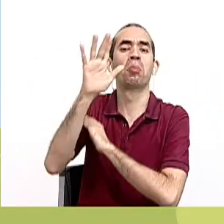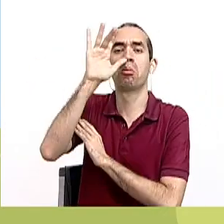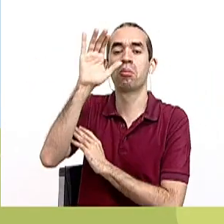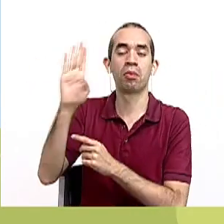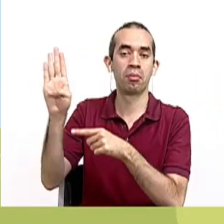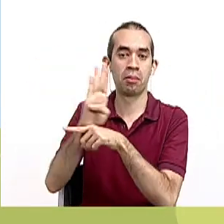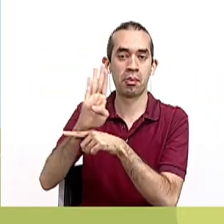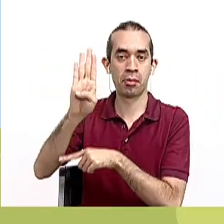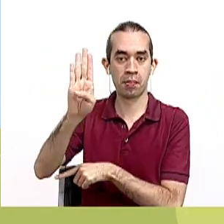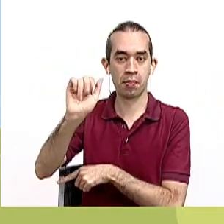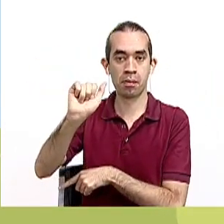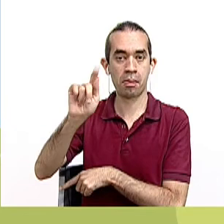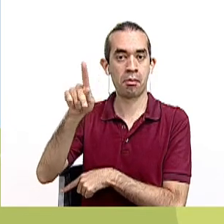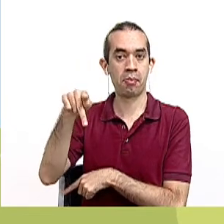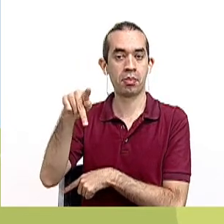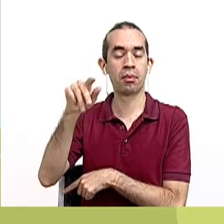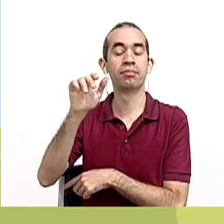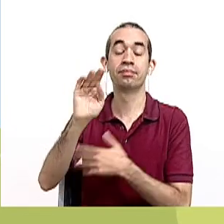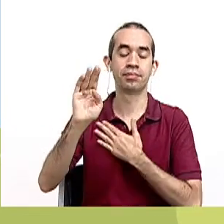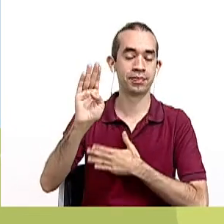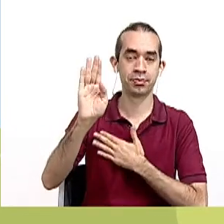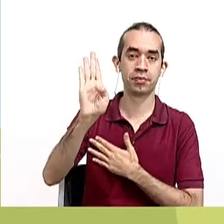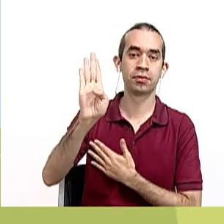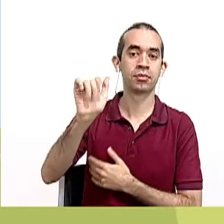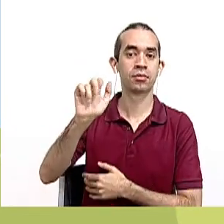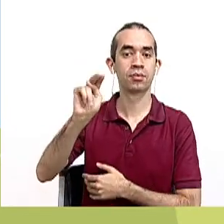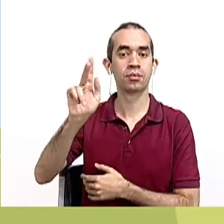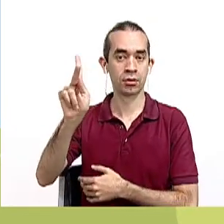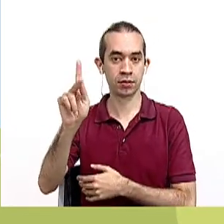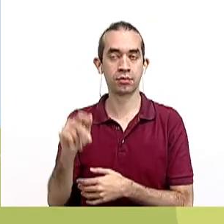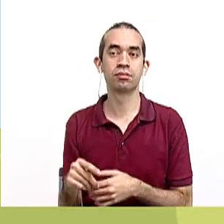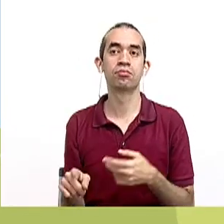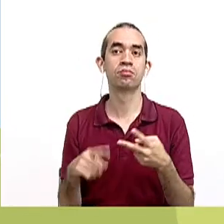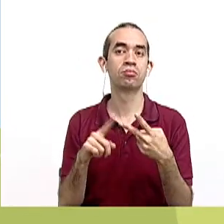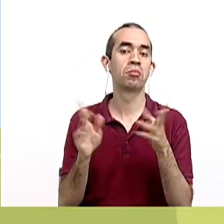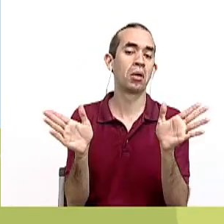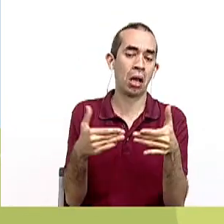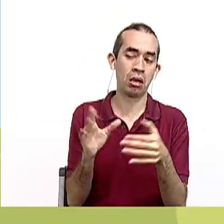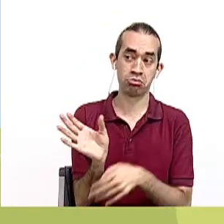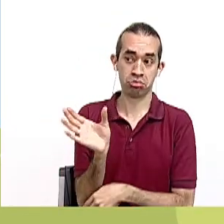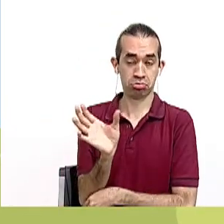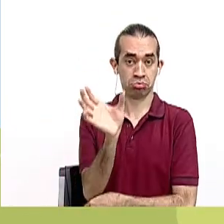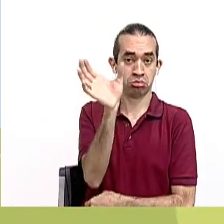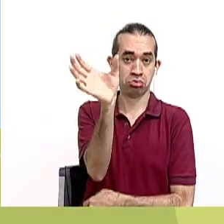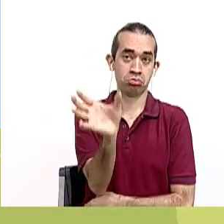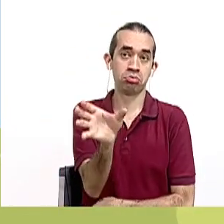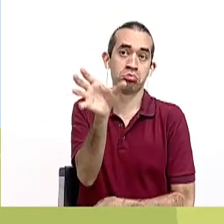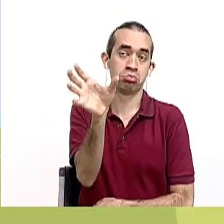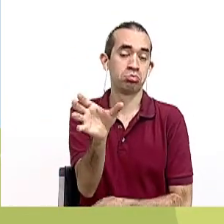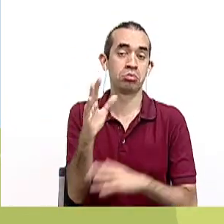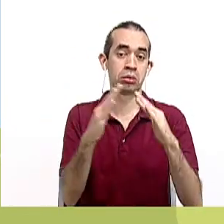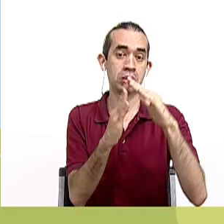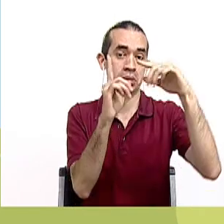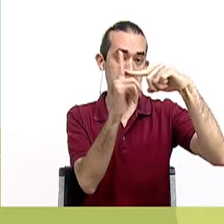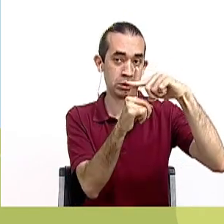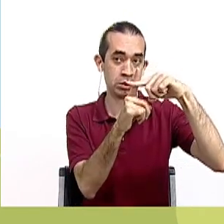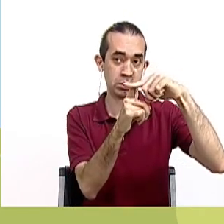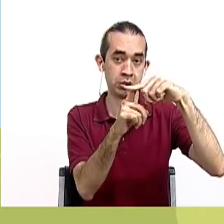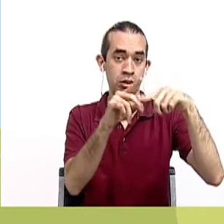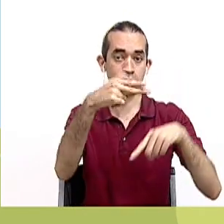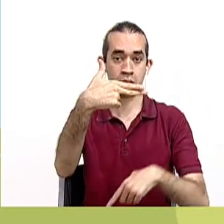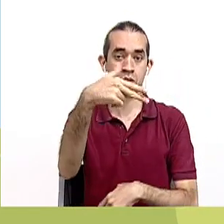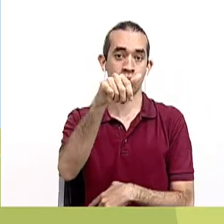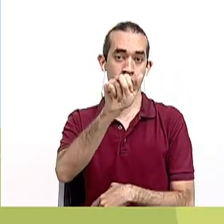bank, okay? And I have another box, and I can say that this is the church.